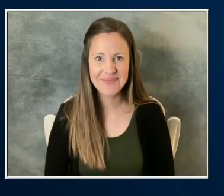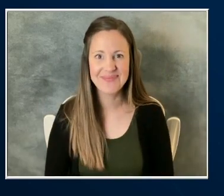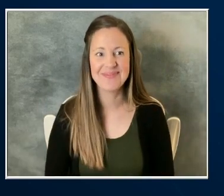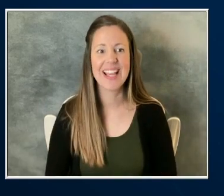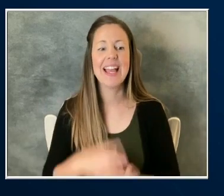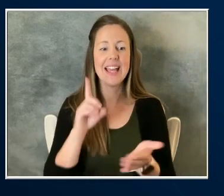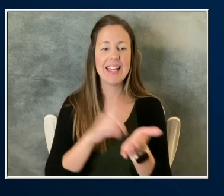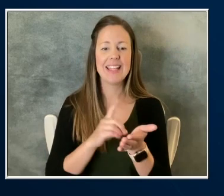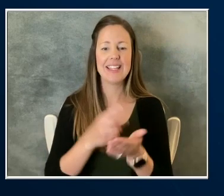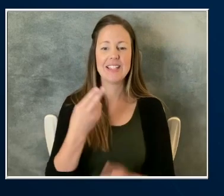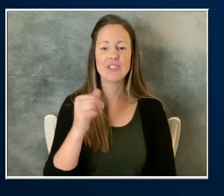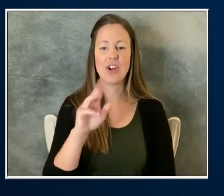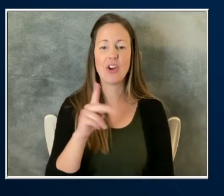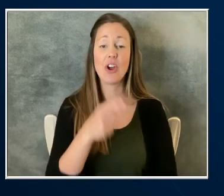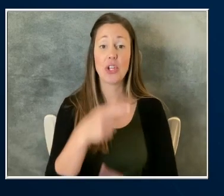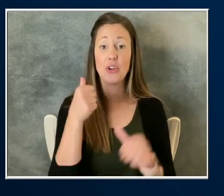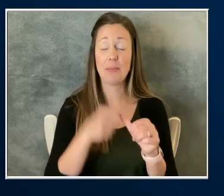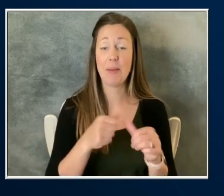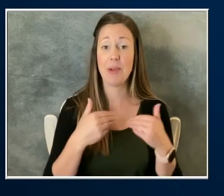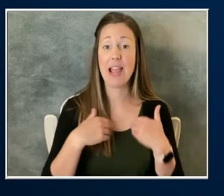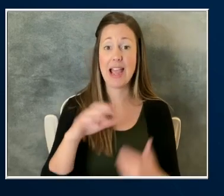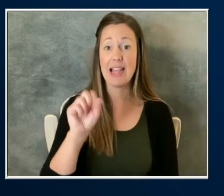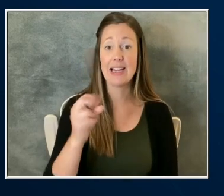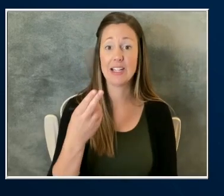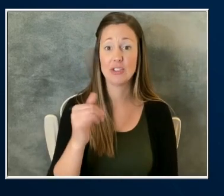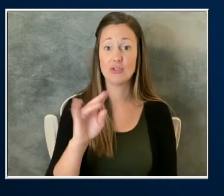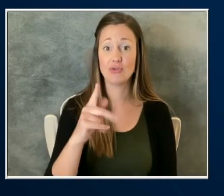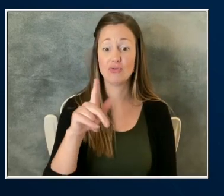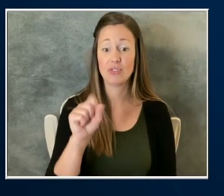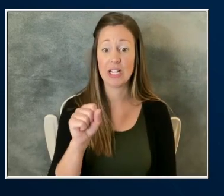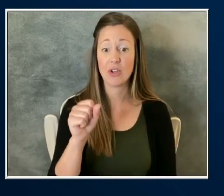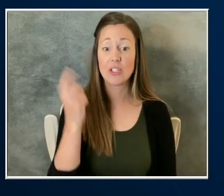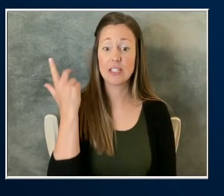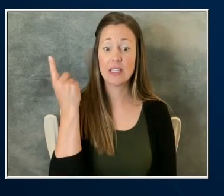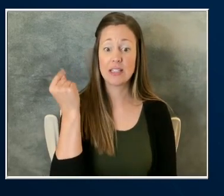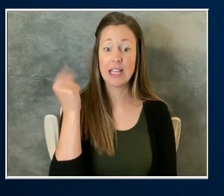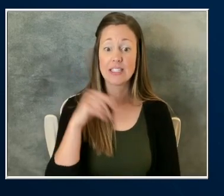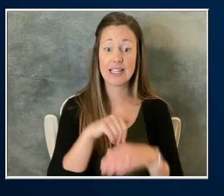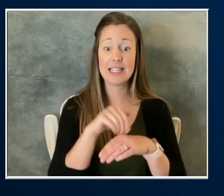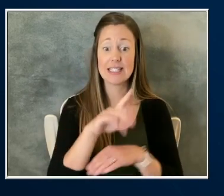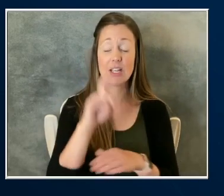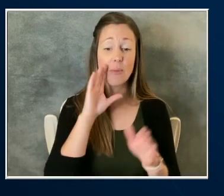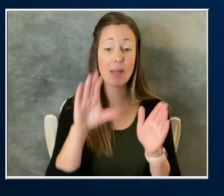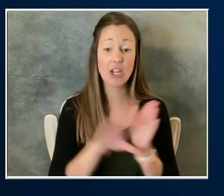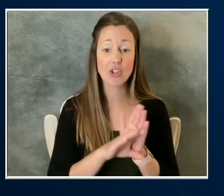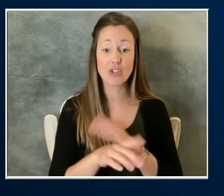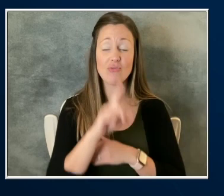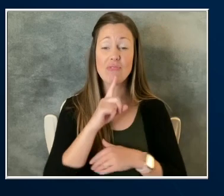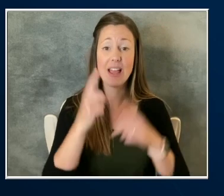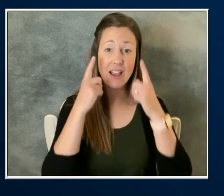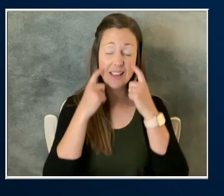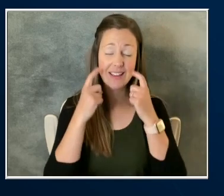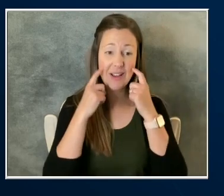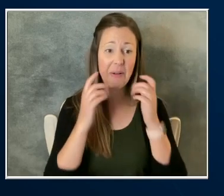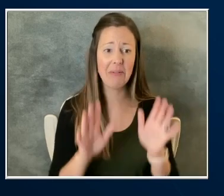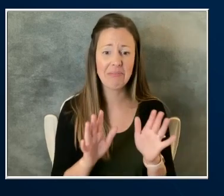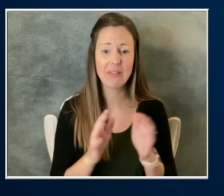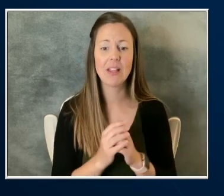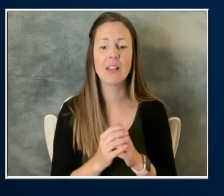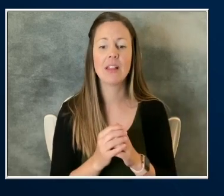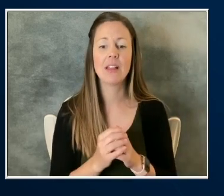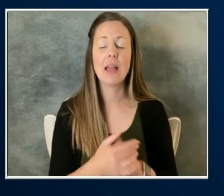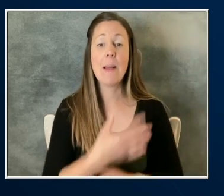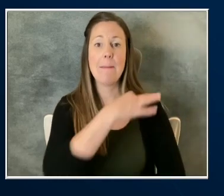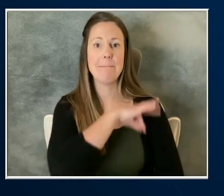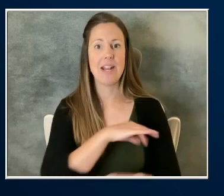had shingles last year because I was texting you pictures and crying over it. You were so nice. Benefits of having your cell